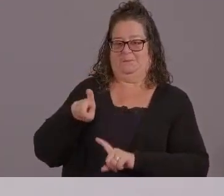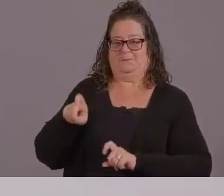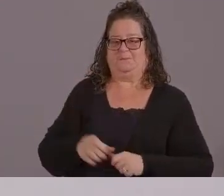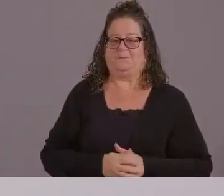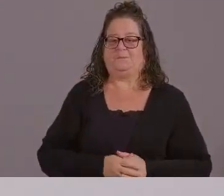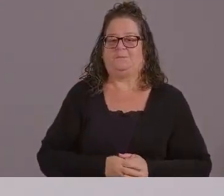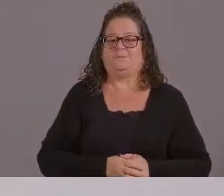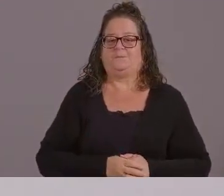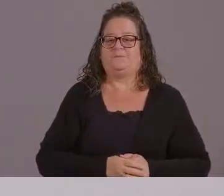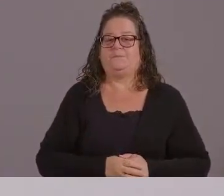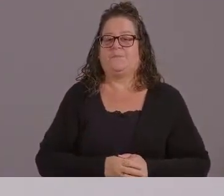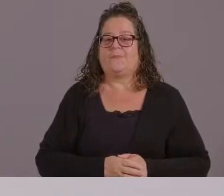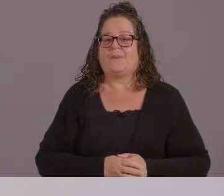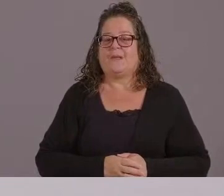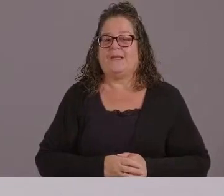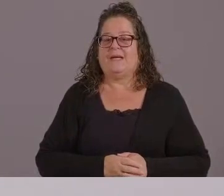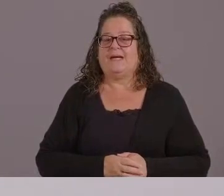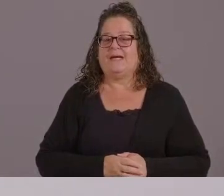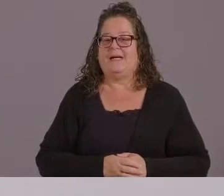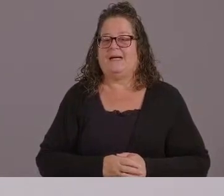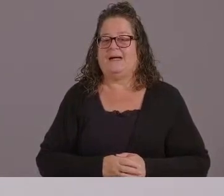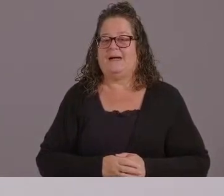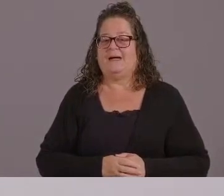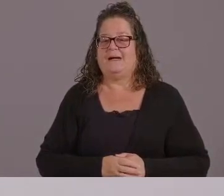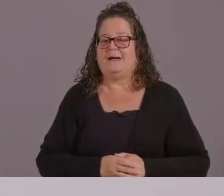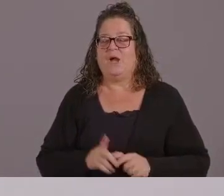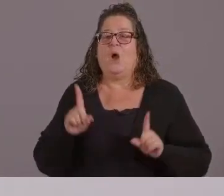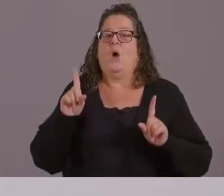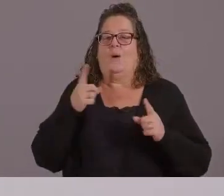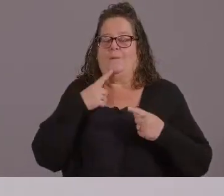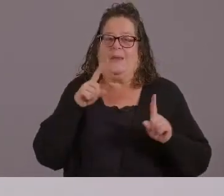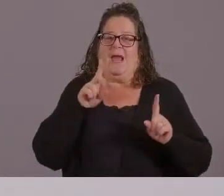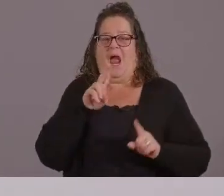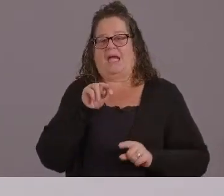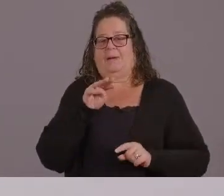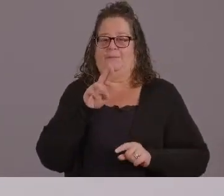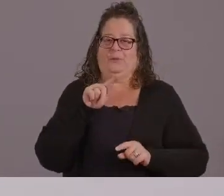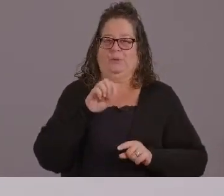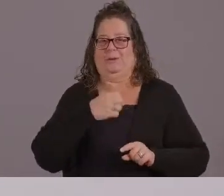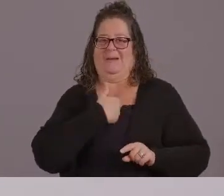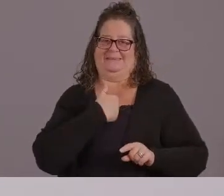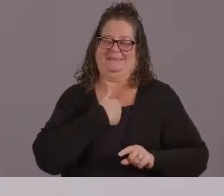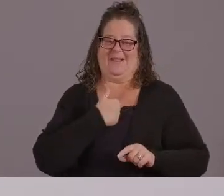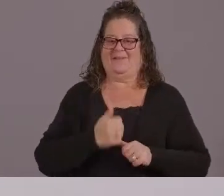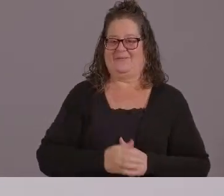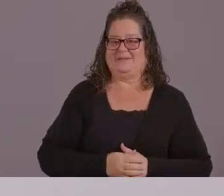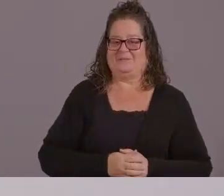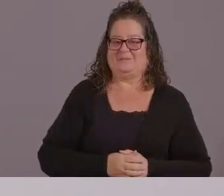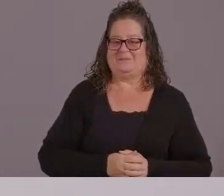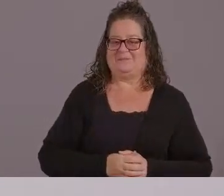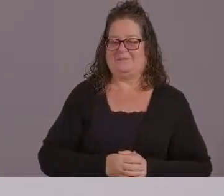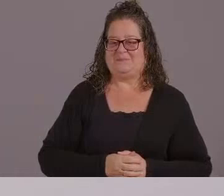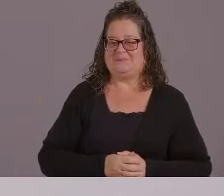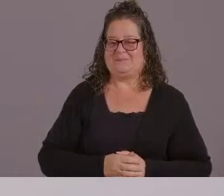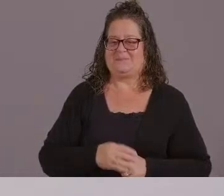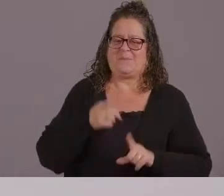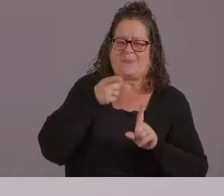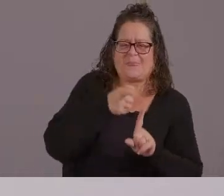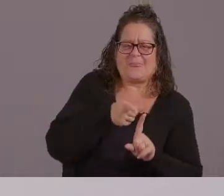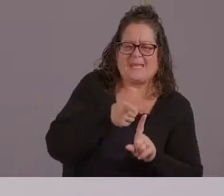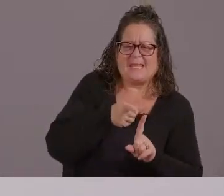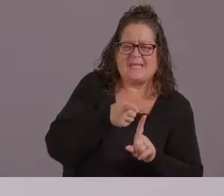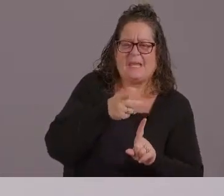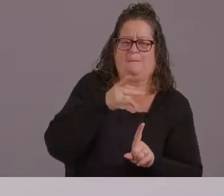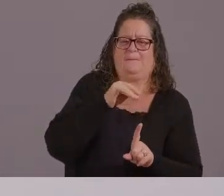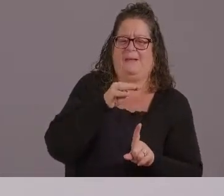There we go. There you go. There's the magic button. Okay. So let me leave Pima County for a minute here. I think we've beaten the Baja Arizona